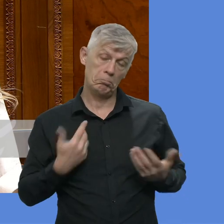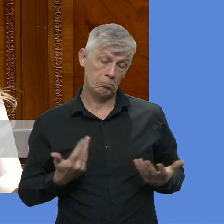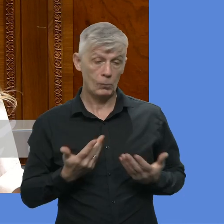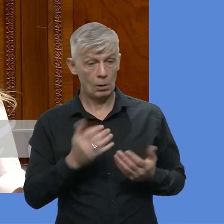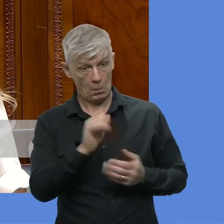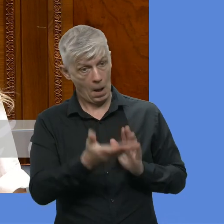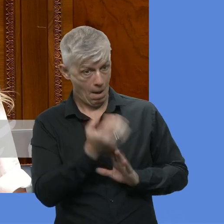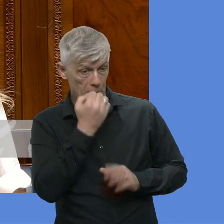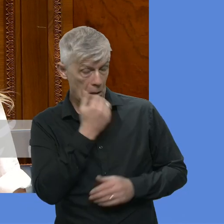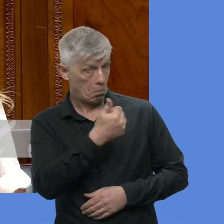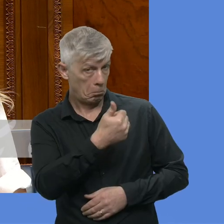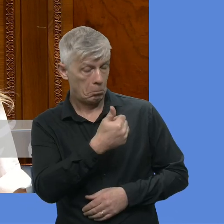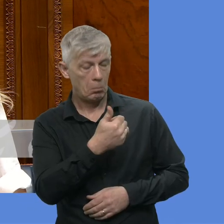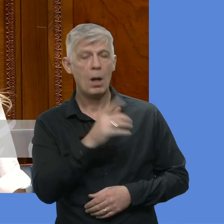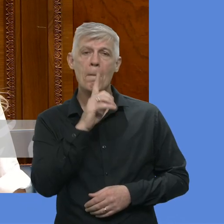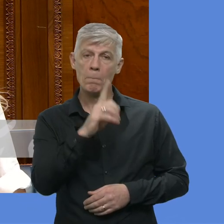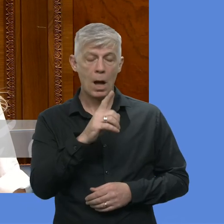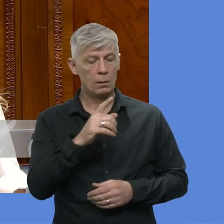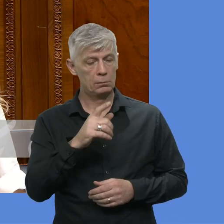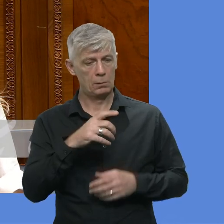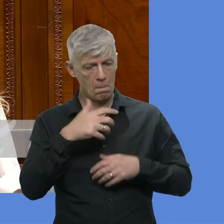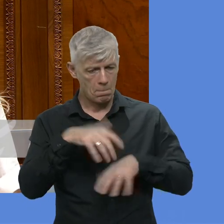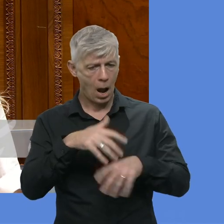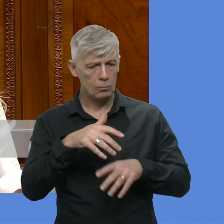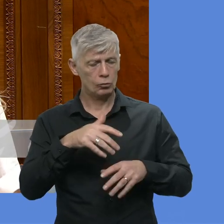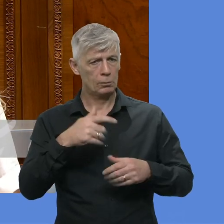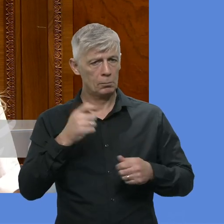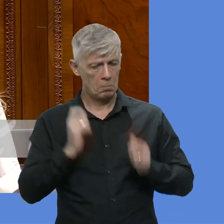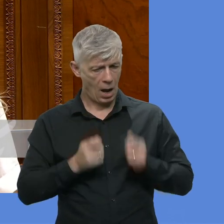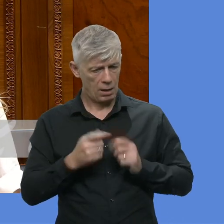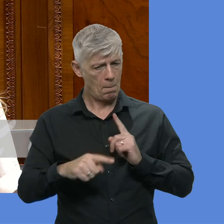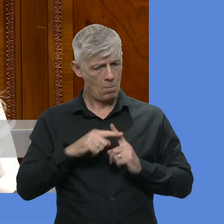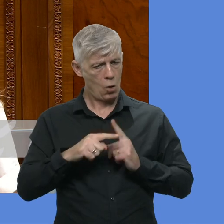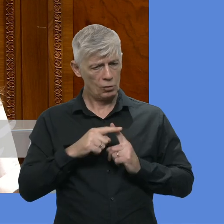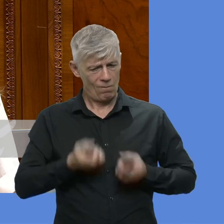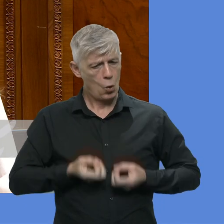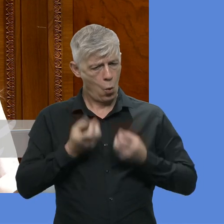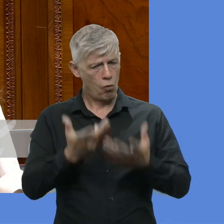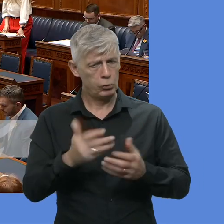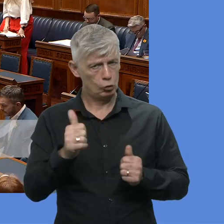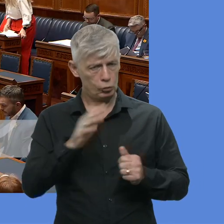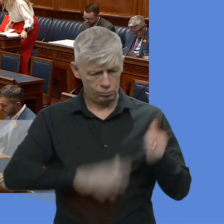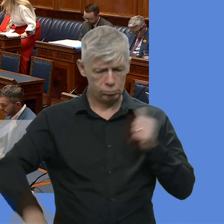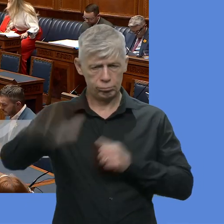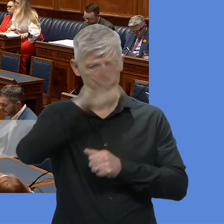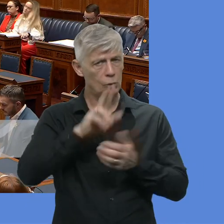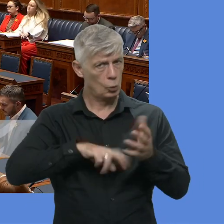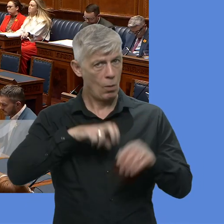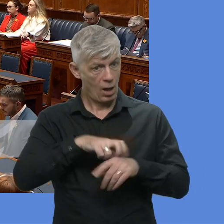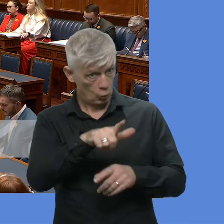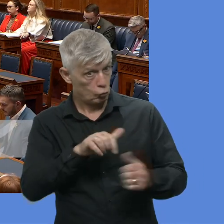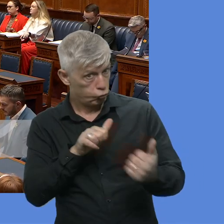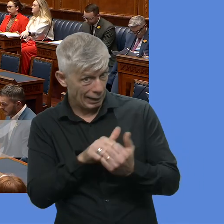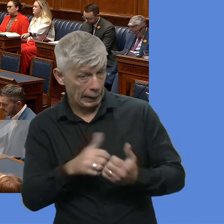update. Does the Minister agree that marching bands make a very positive contribution within our communities right across Northern Ireland?